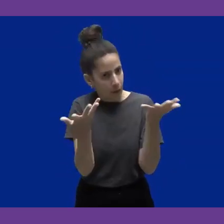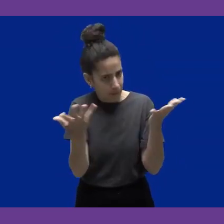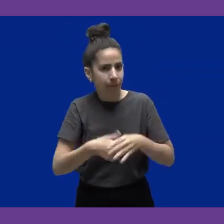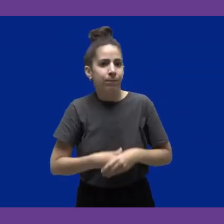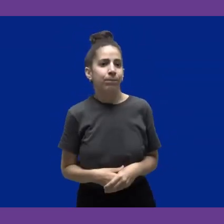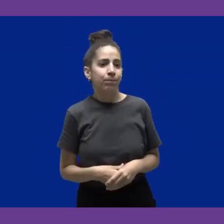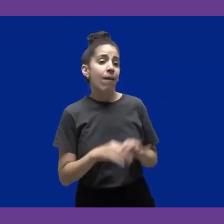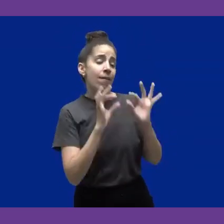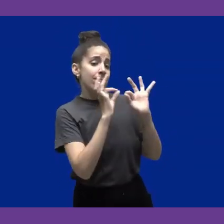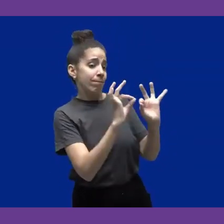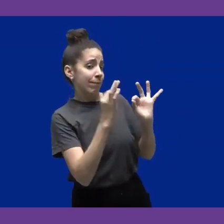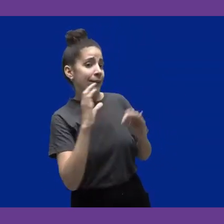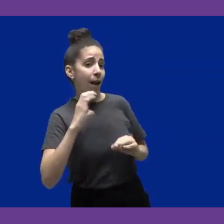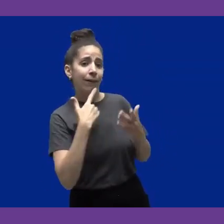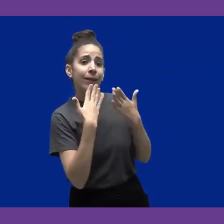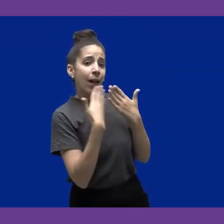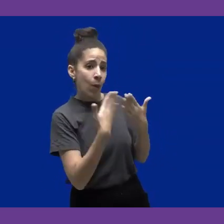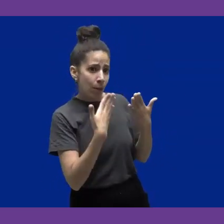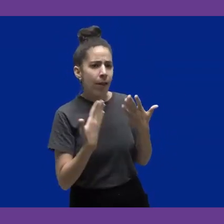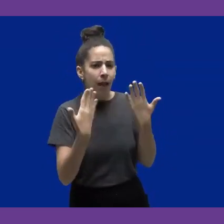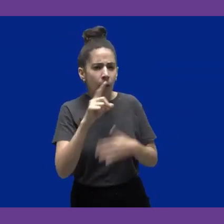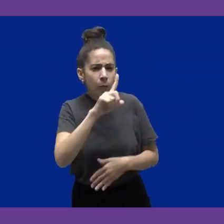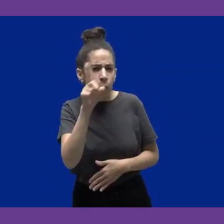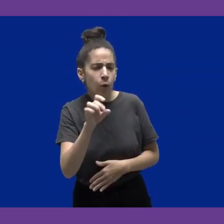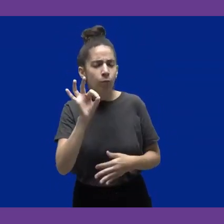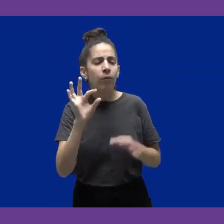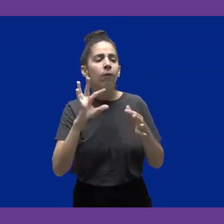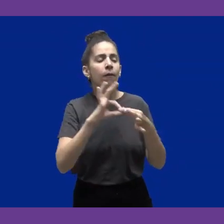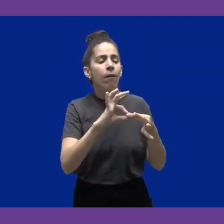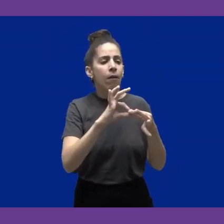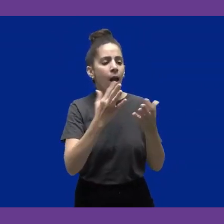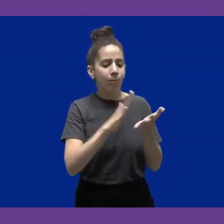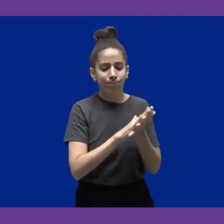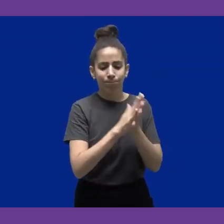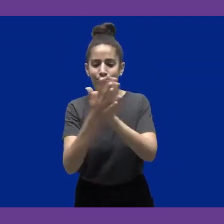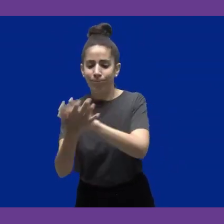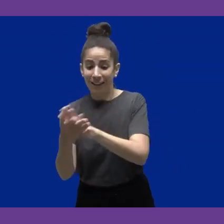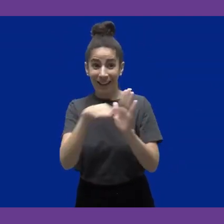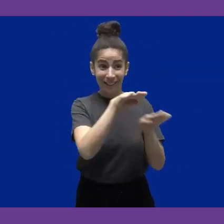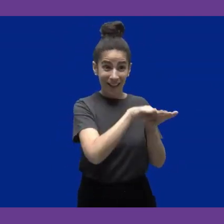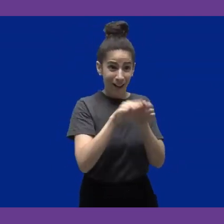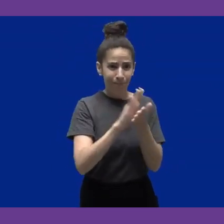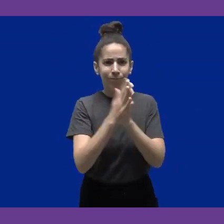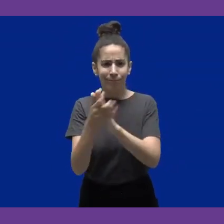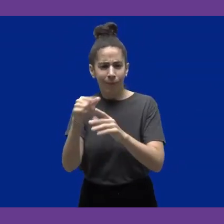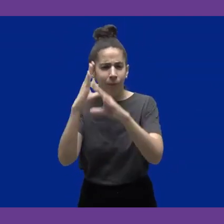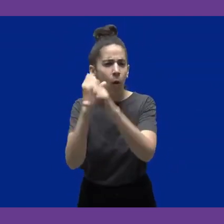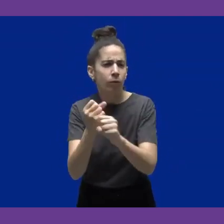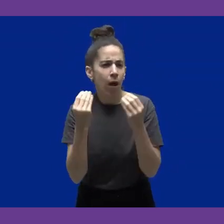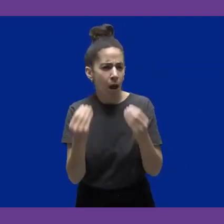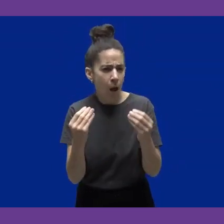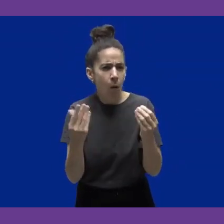to newsletters or apps, so to the provision of information? And the answer is that it depends